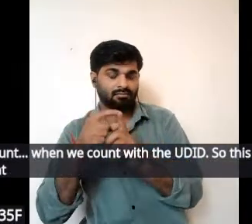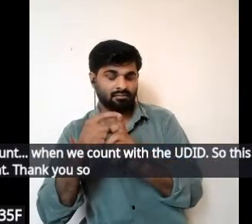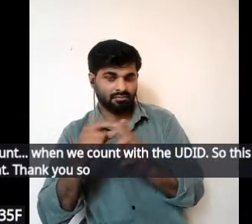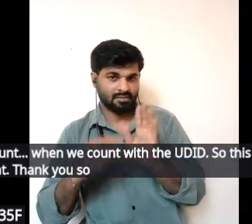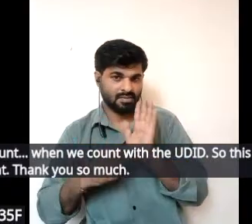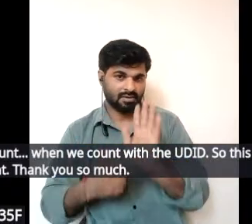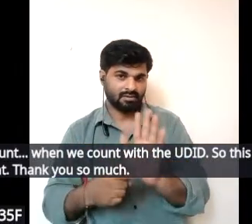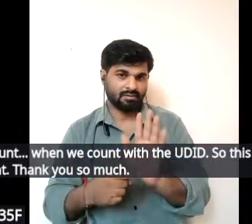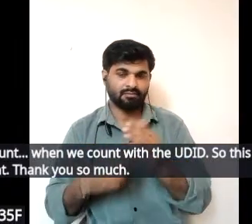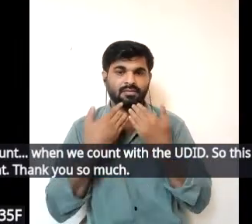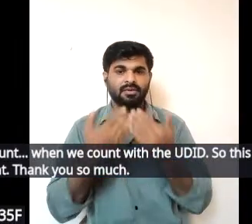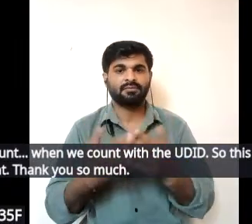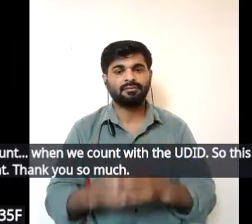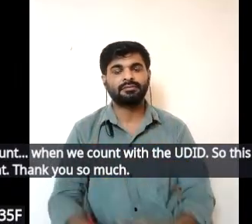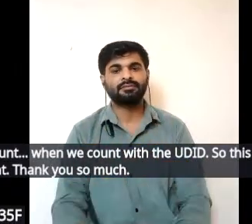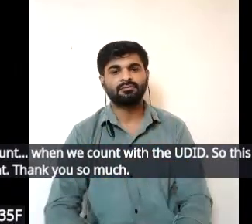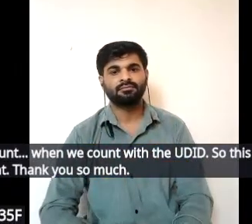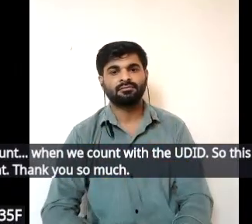much.